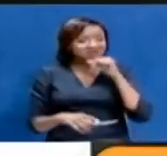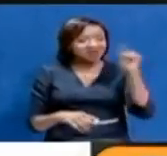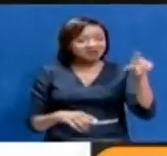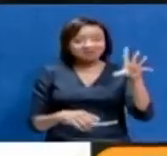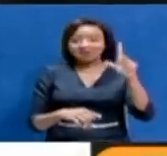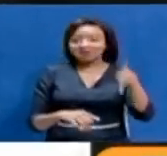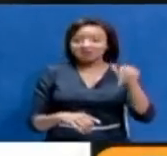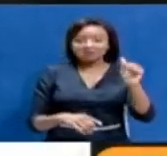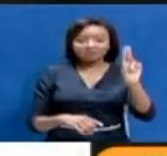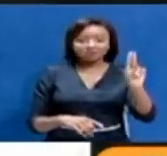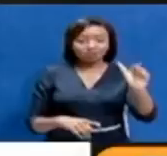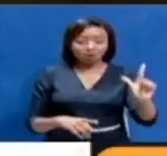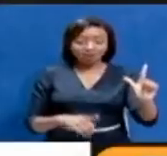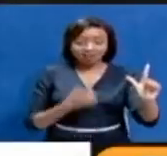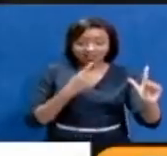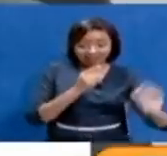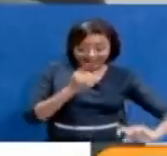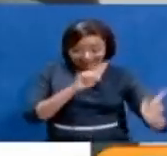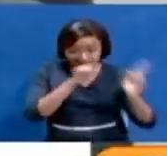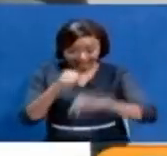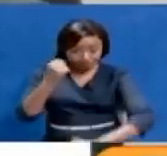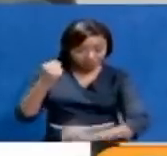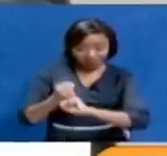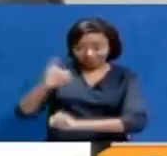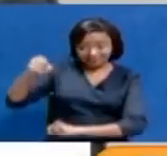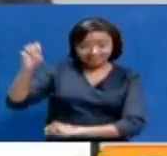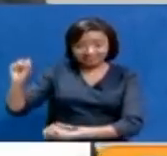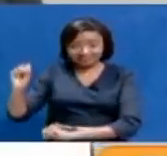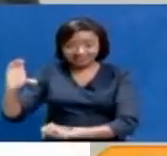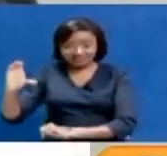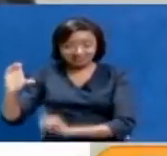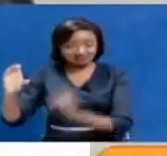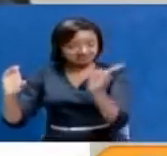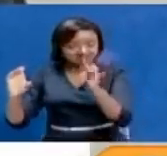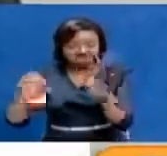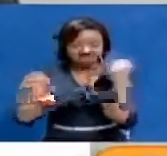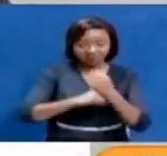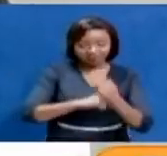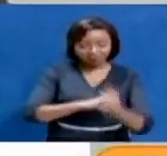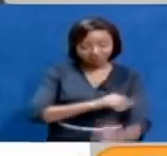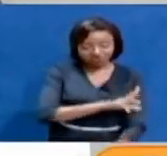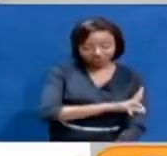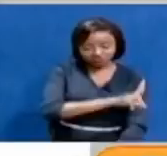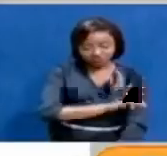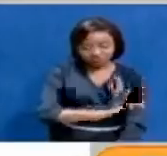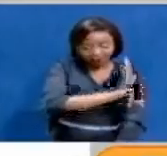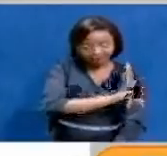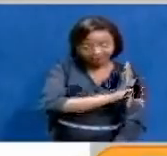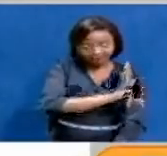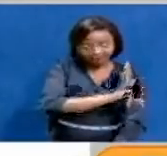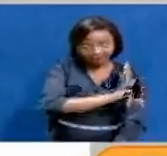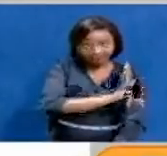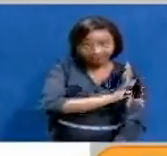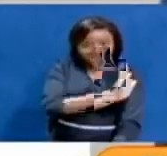to defend Maraga or JSC. He came to defend his boss, Uhuru Mwegenata.